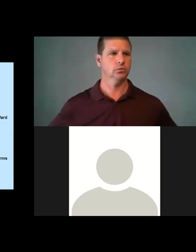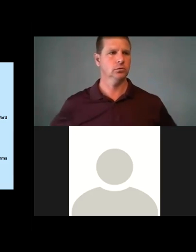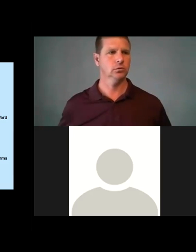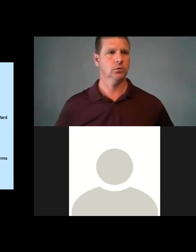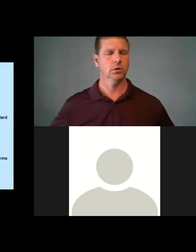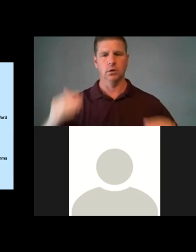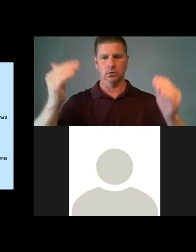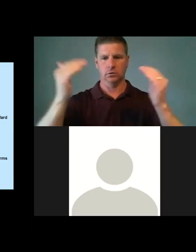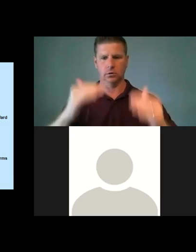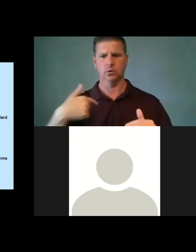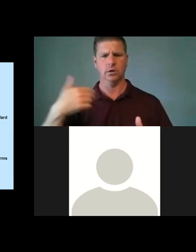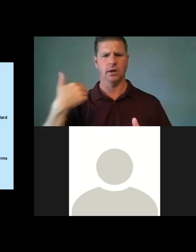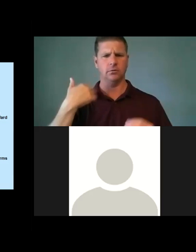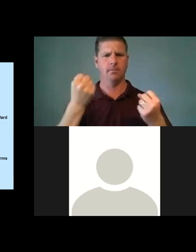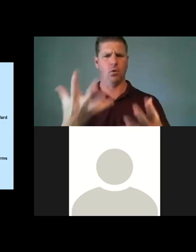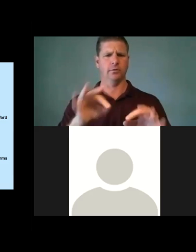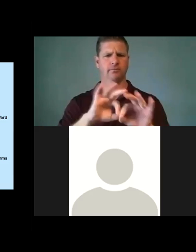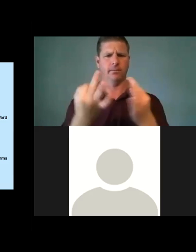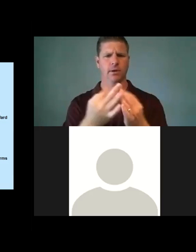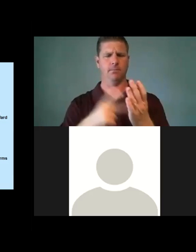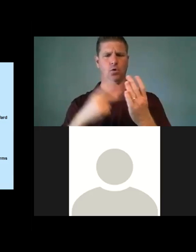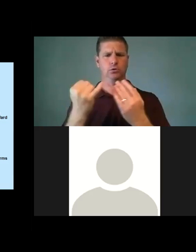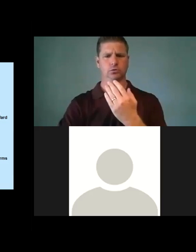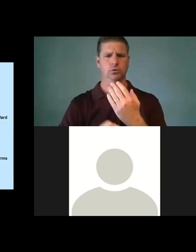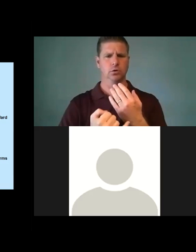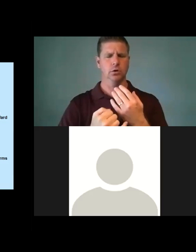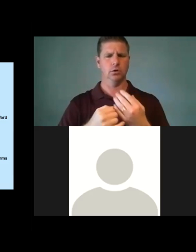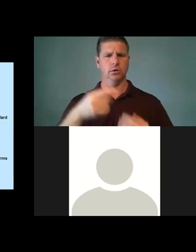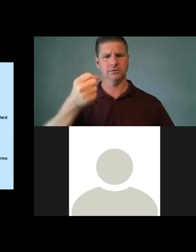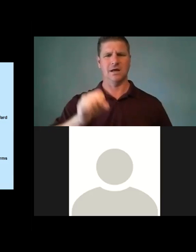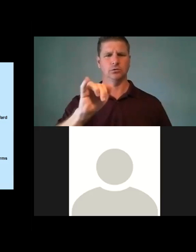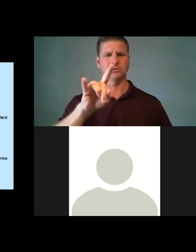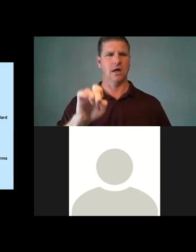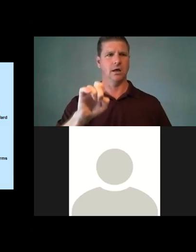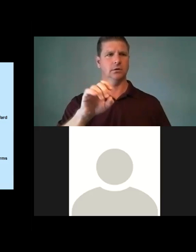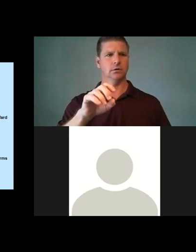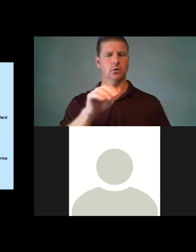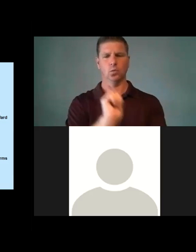Next, we have a multifamily project at Southside Works.